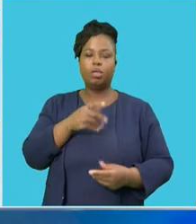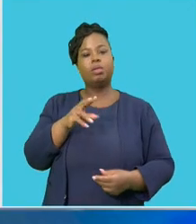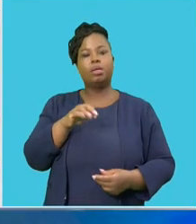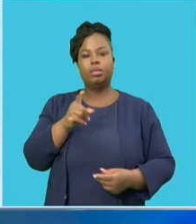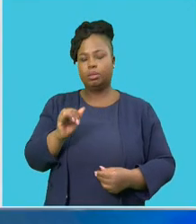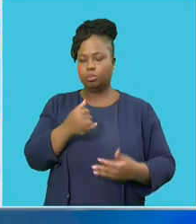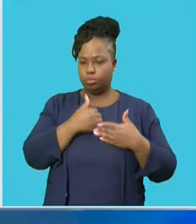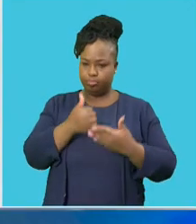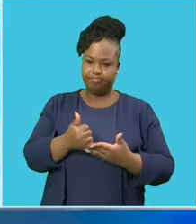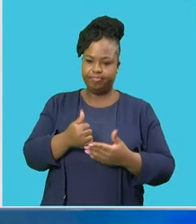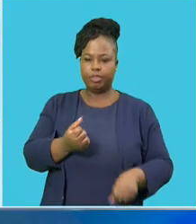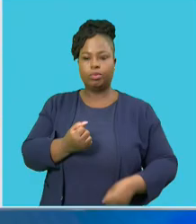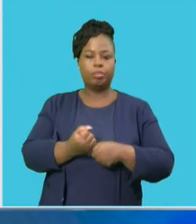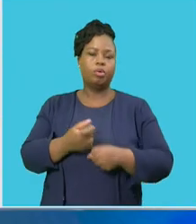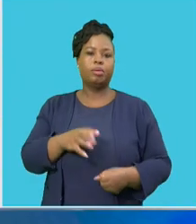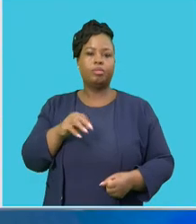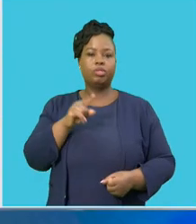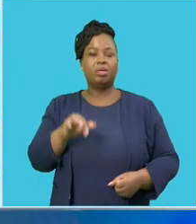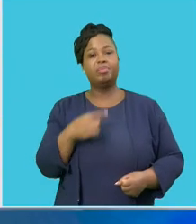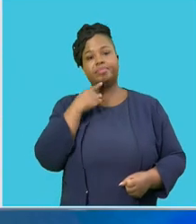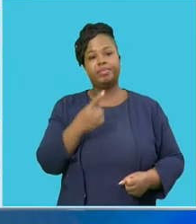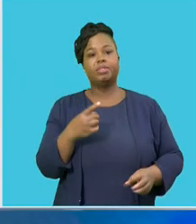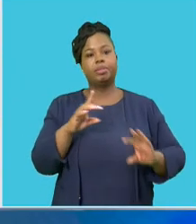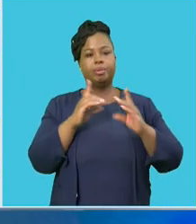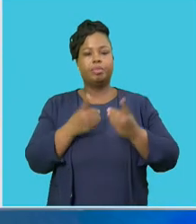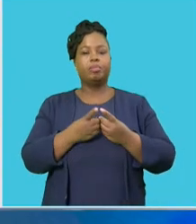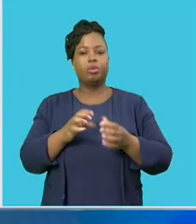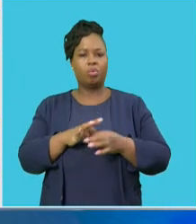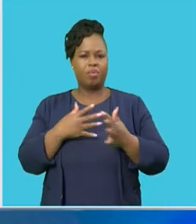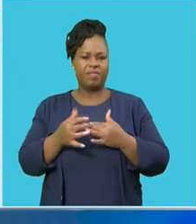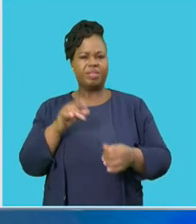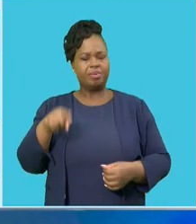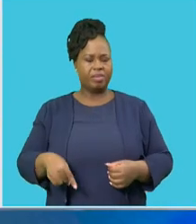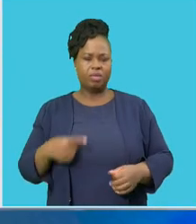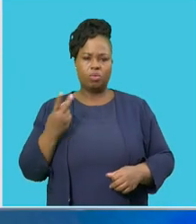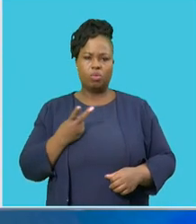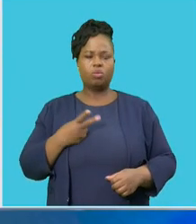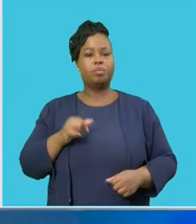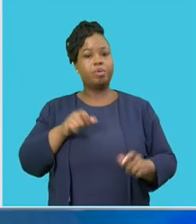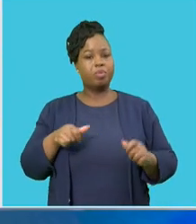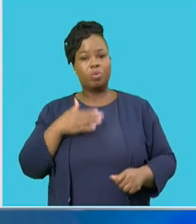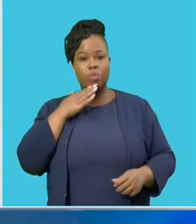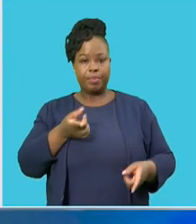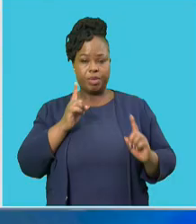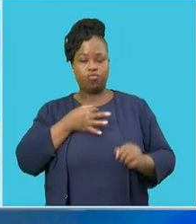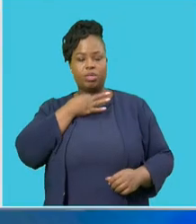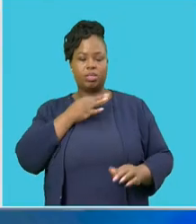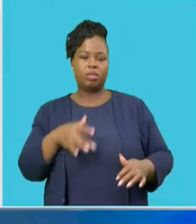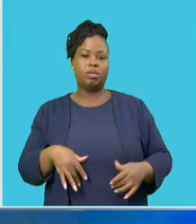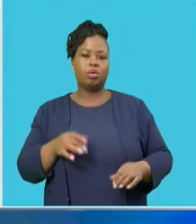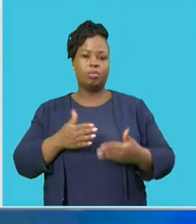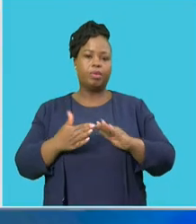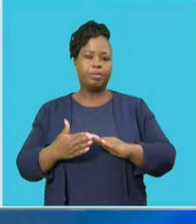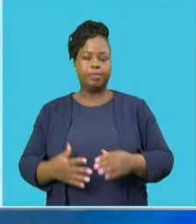ntima. Uhambu niloake u mashaba unosomi yangwe zasekaya uguti ubasugu meela bukufiga bakombi sugu bayi ngozi mpagatini.